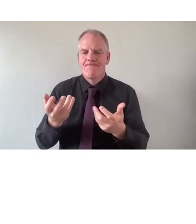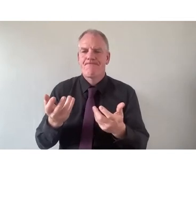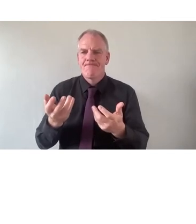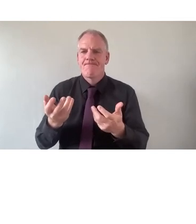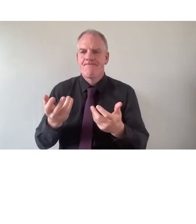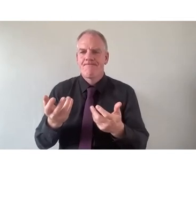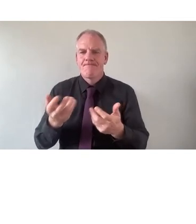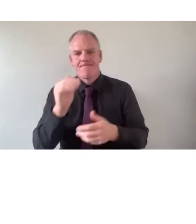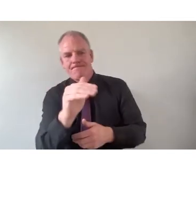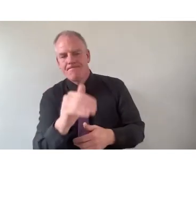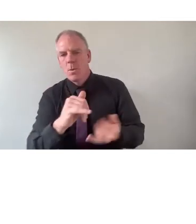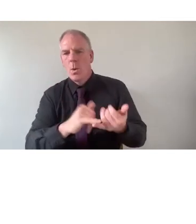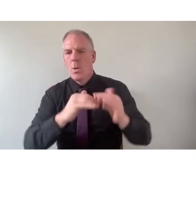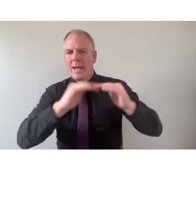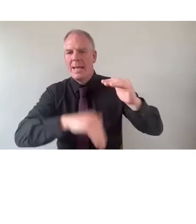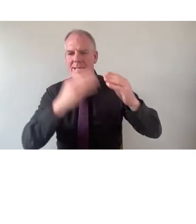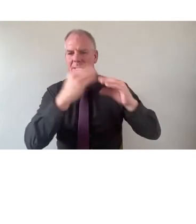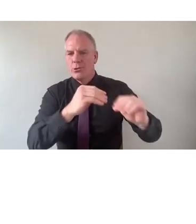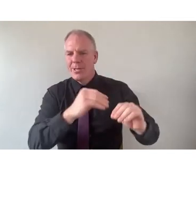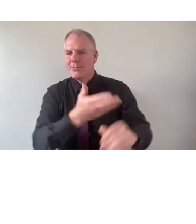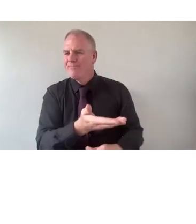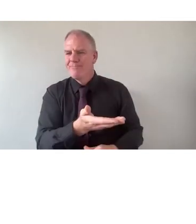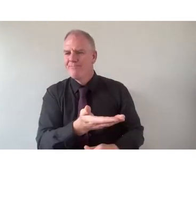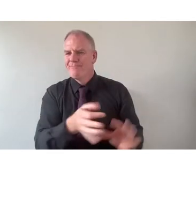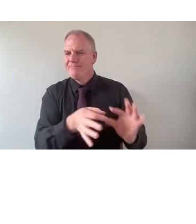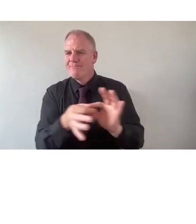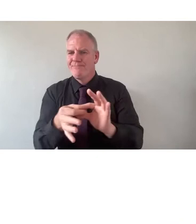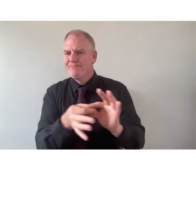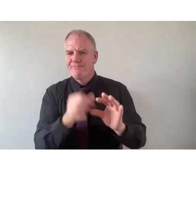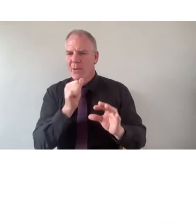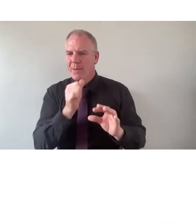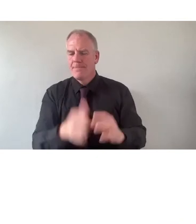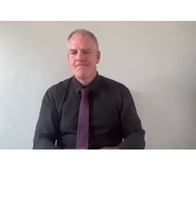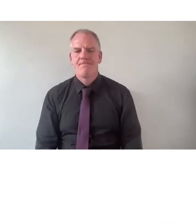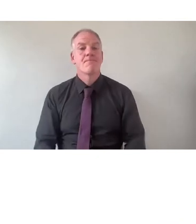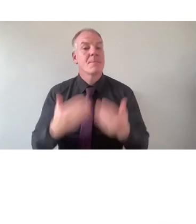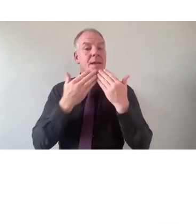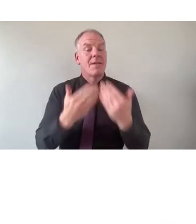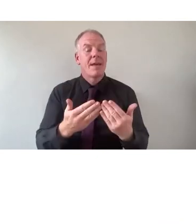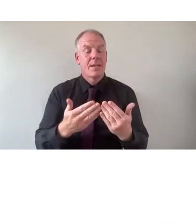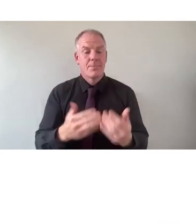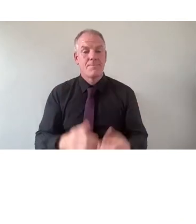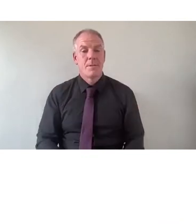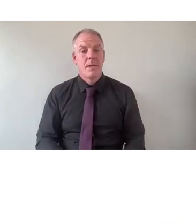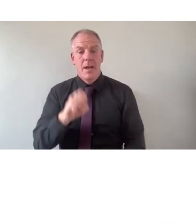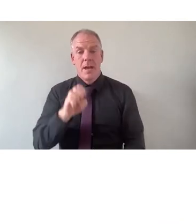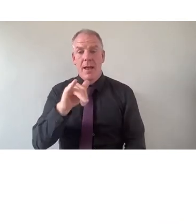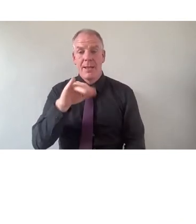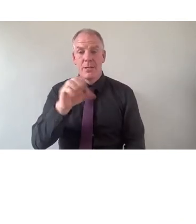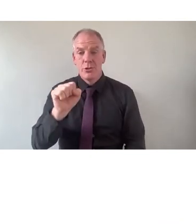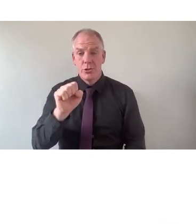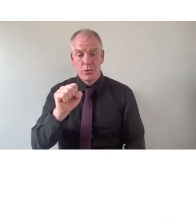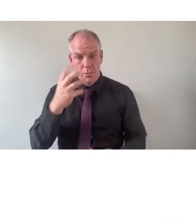the persons who are the least educated. Okay, great. Yeah, thanks, Stefan. Eilish, did you want to come in there and say